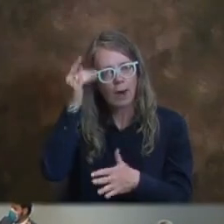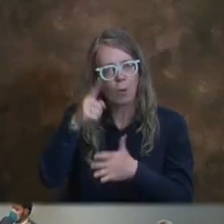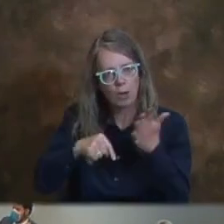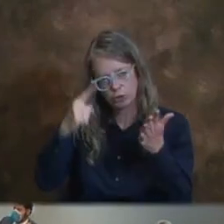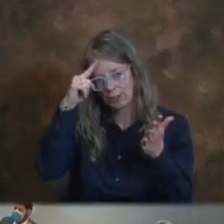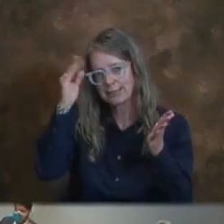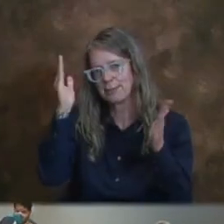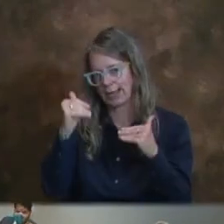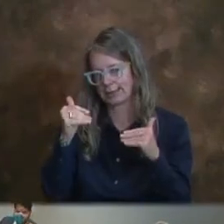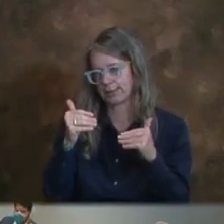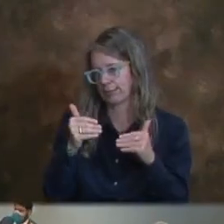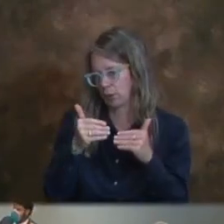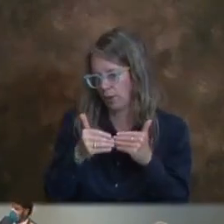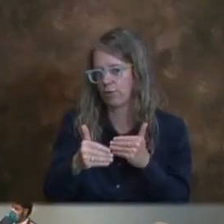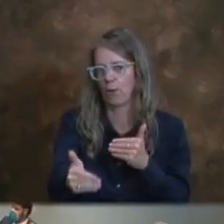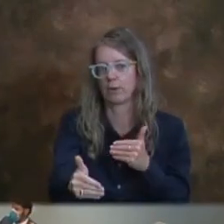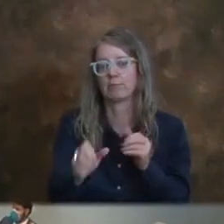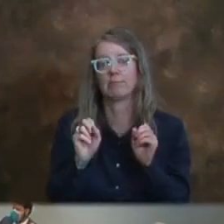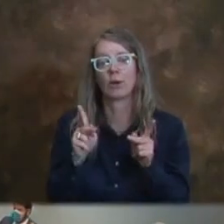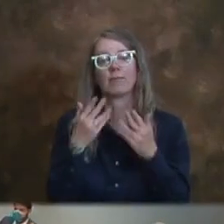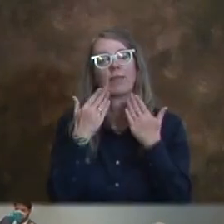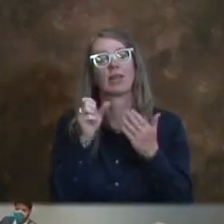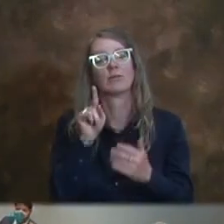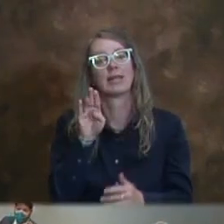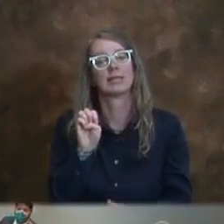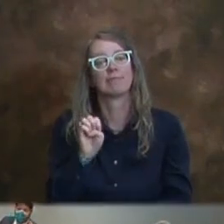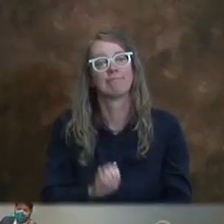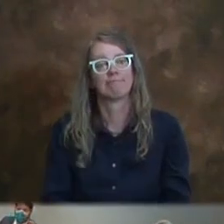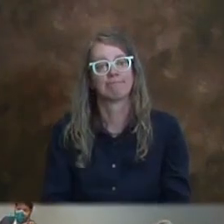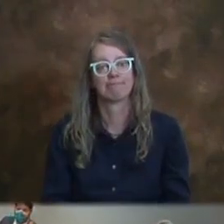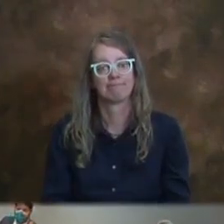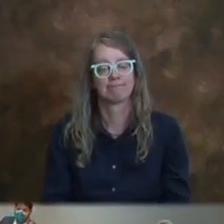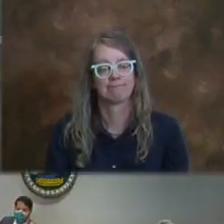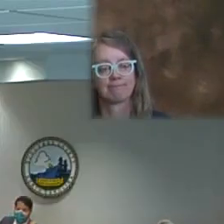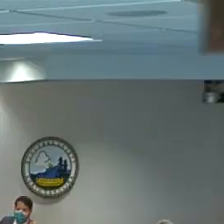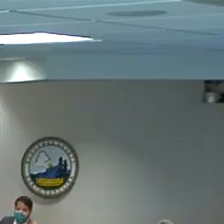forward. Okay, all right, thank you, Stacy. All right, next up,